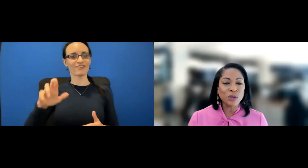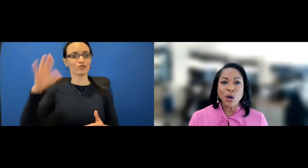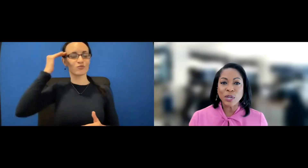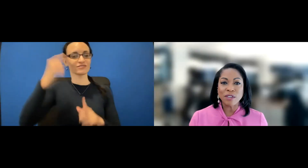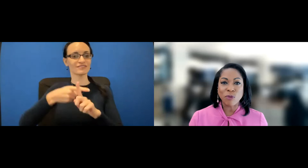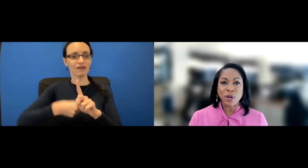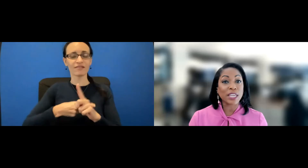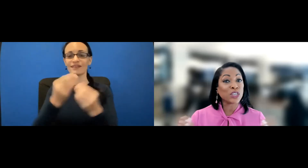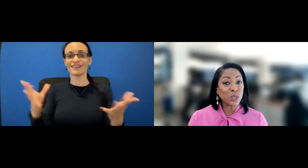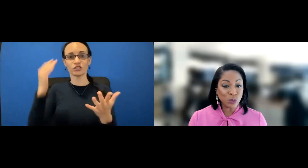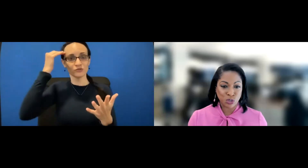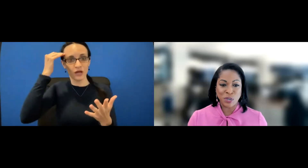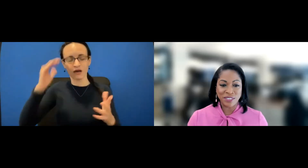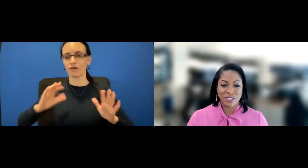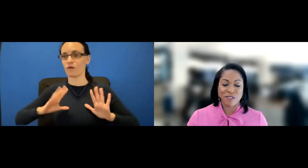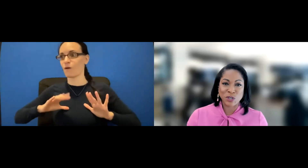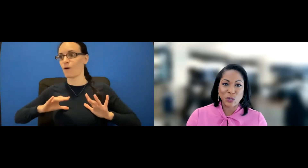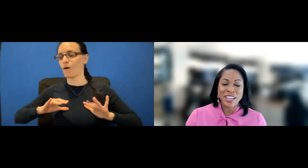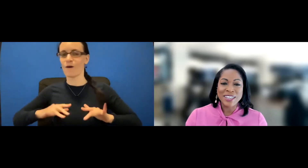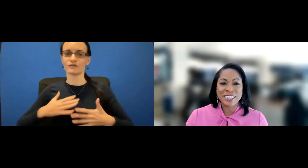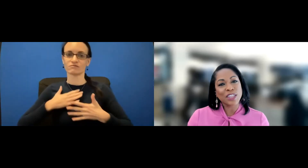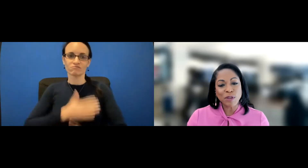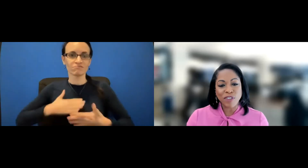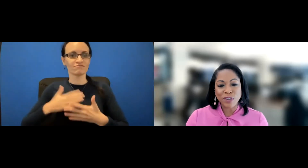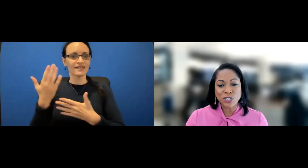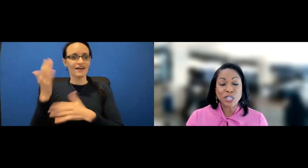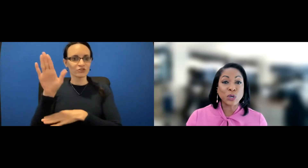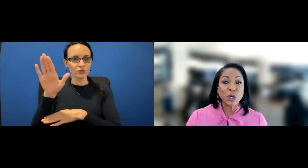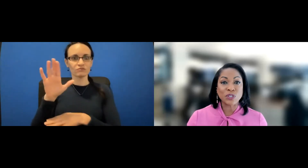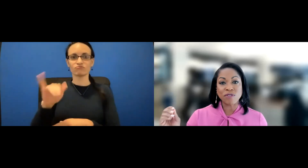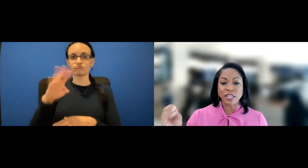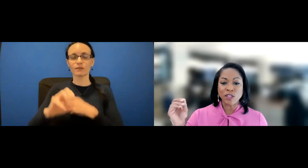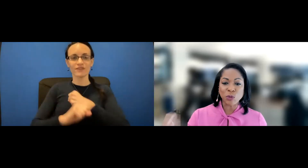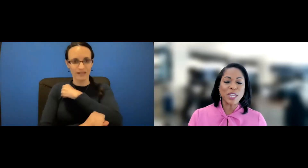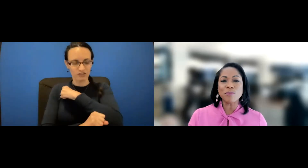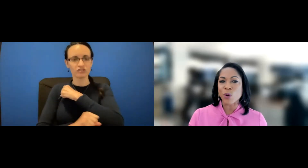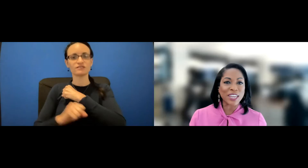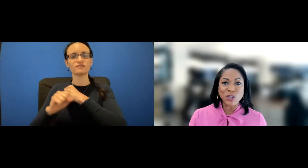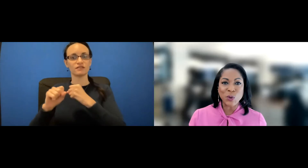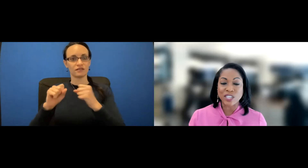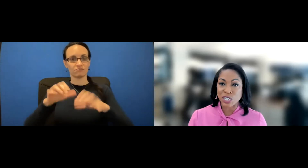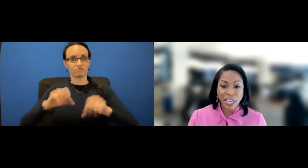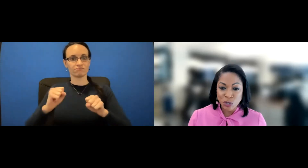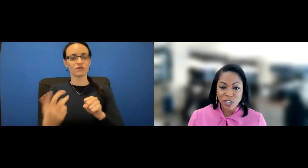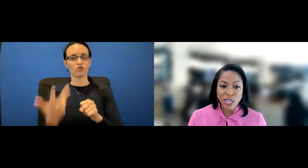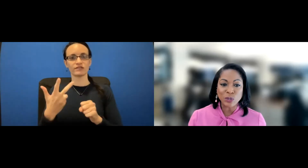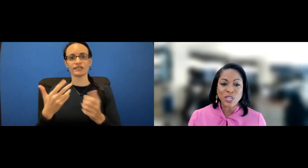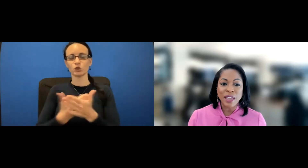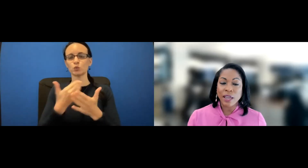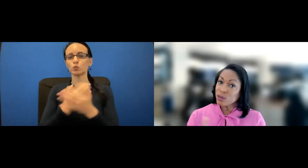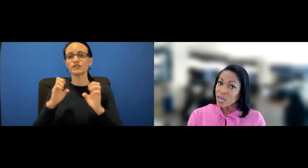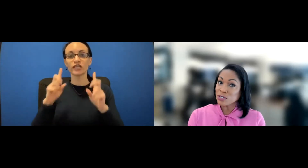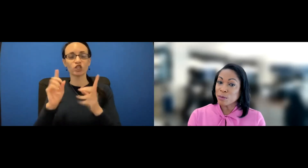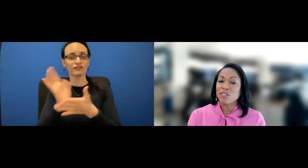know that you are in for a huge treat this afternoon. Today, the Brehm Foundation, as you heard, is unveiling three brand-new education videos.